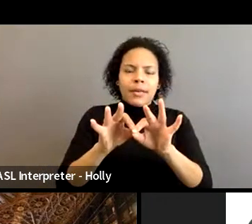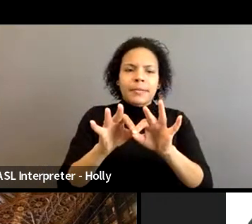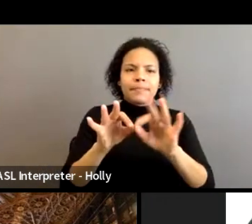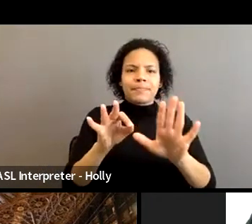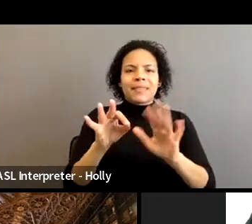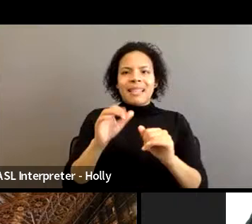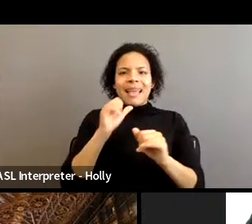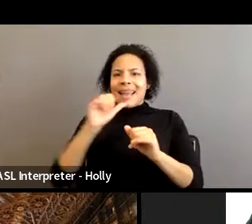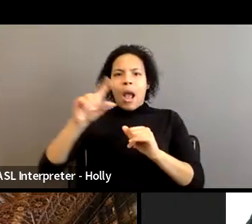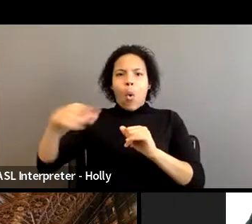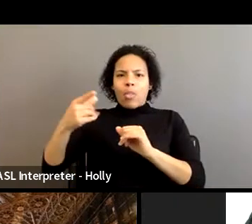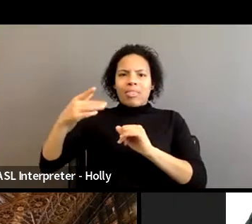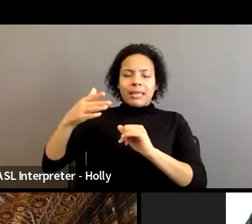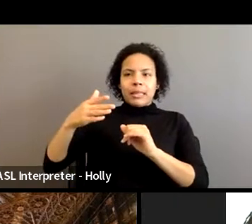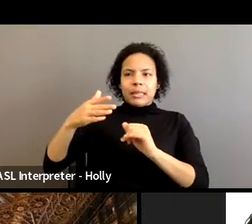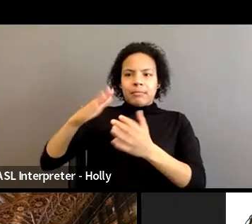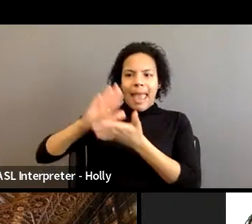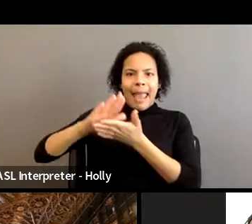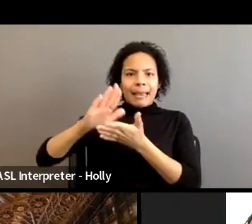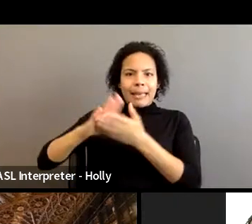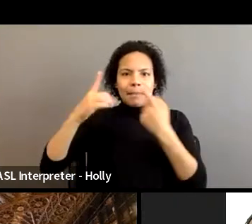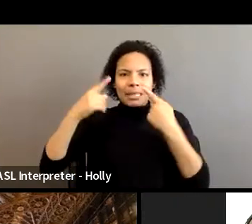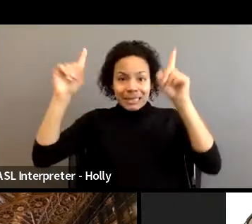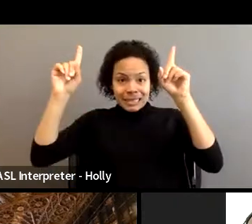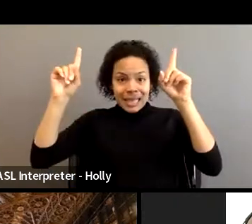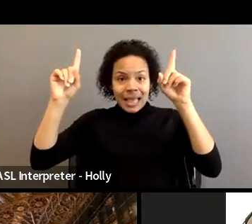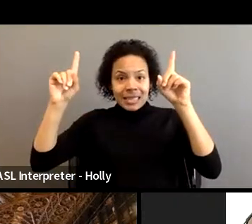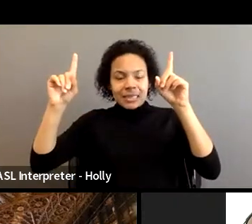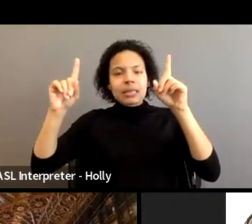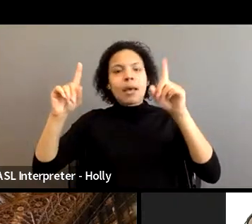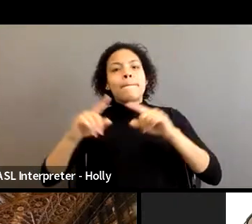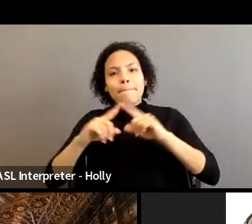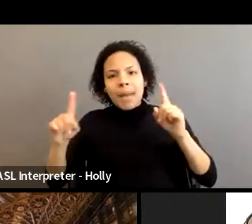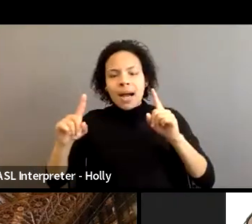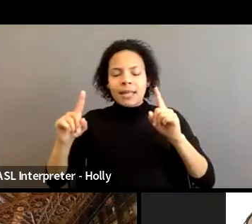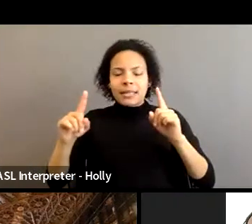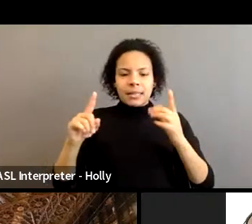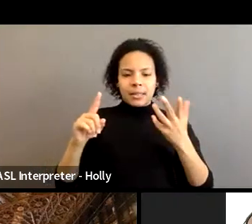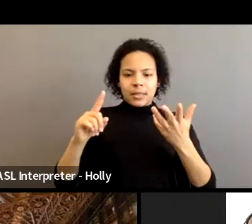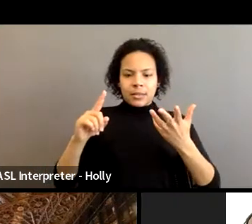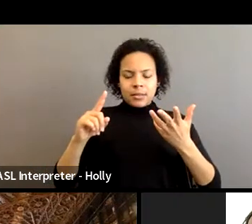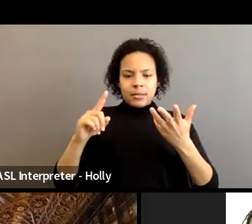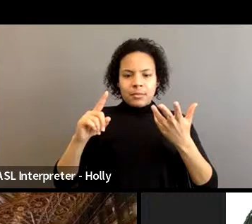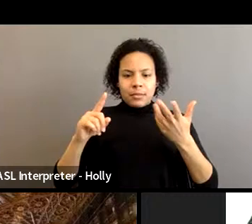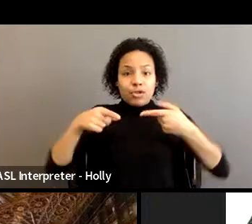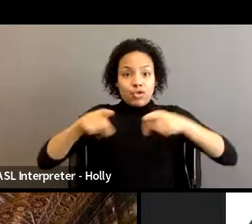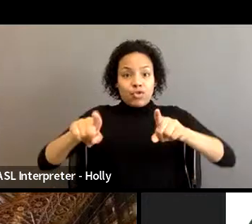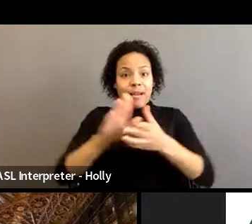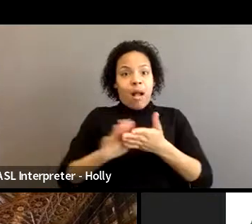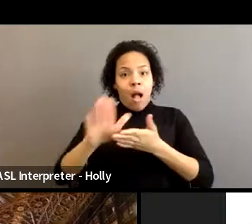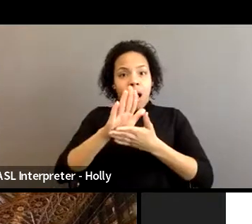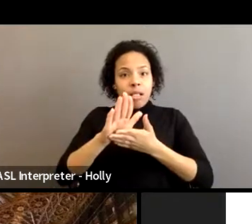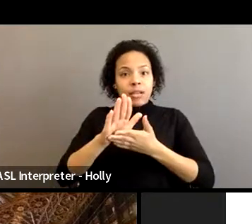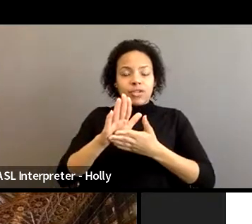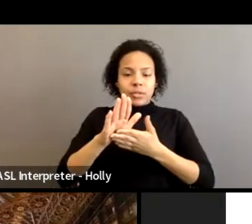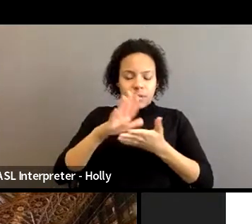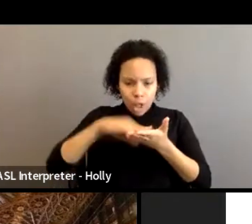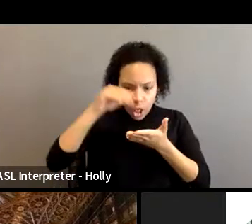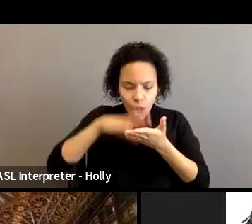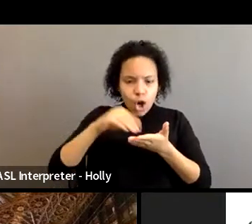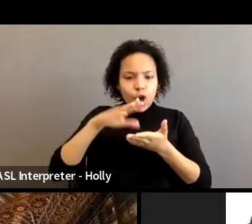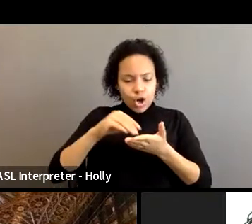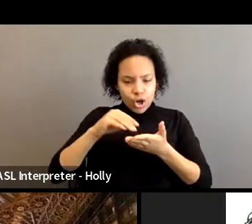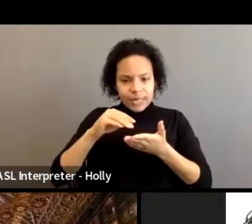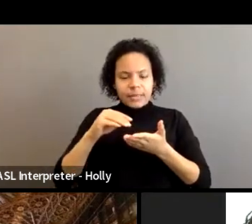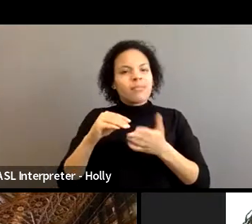more like society building. Like how do I take the knowledge I've learned? How do I take the information, like, because college is it's its